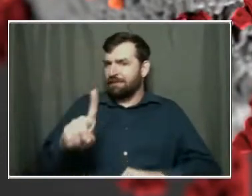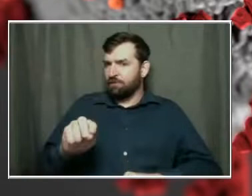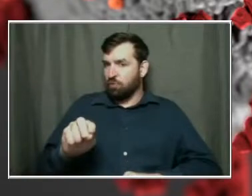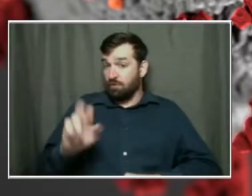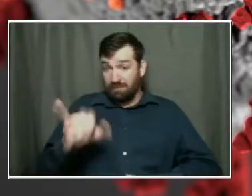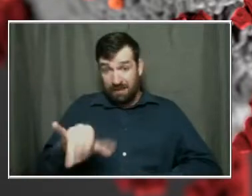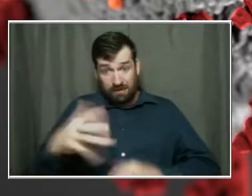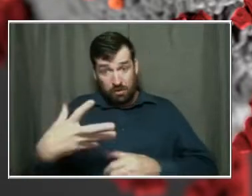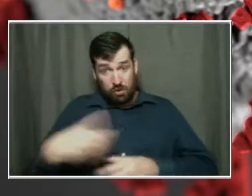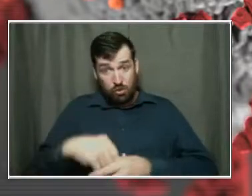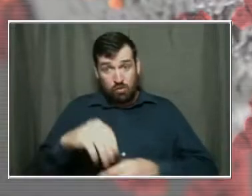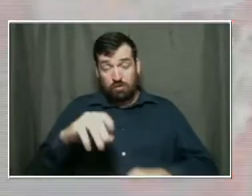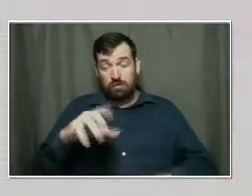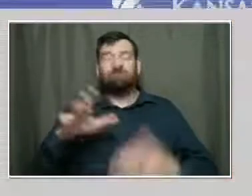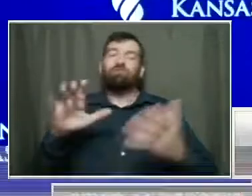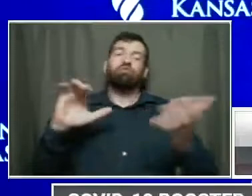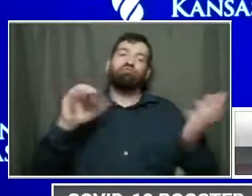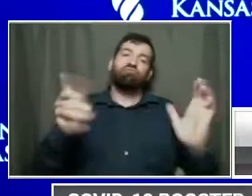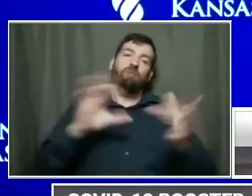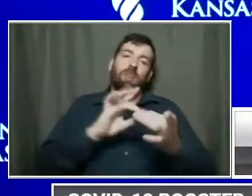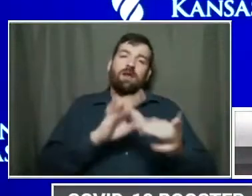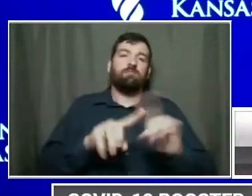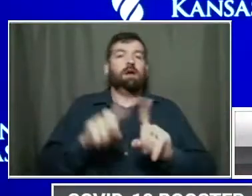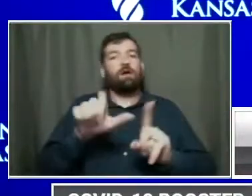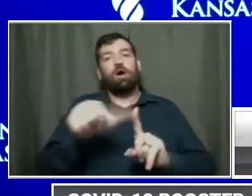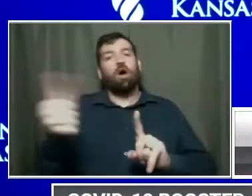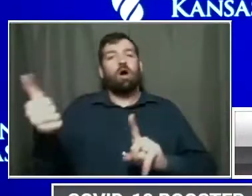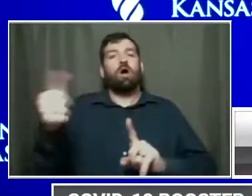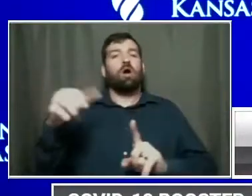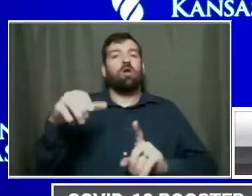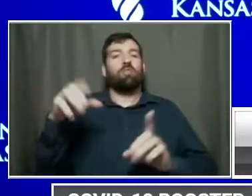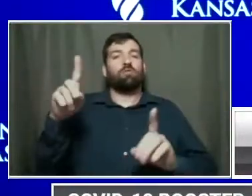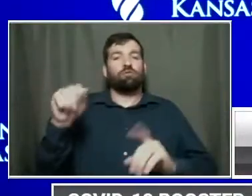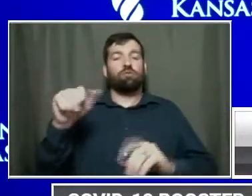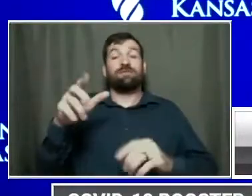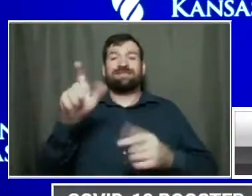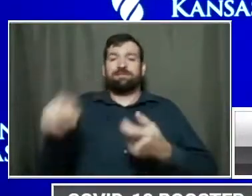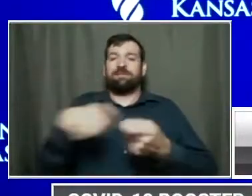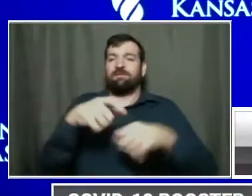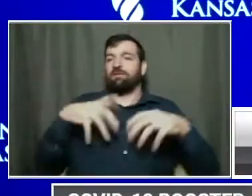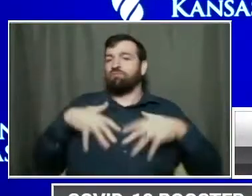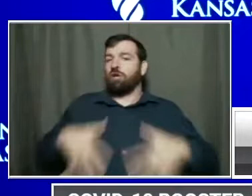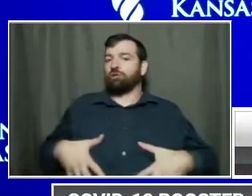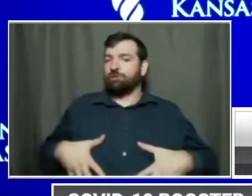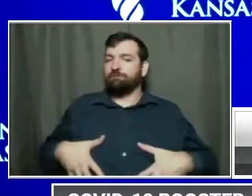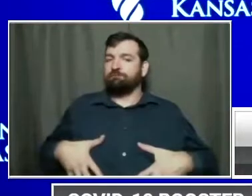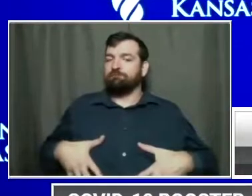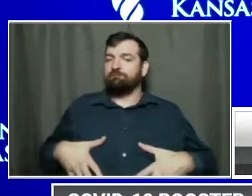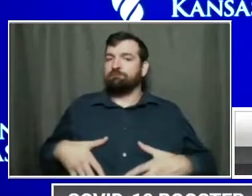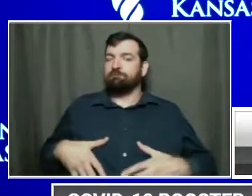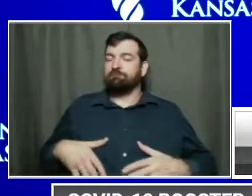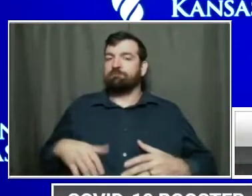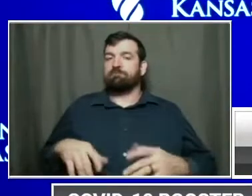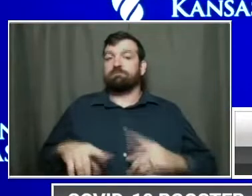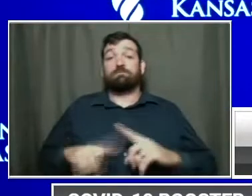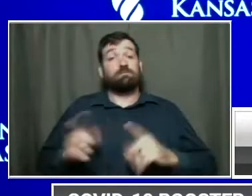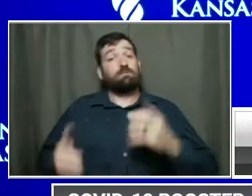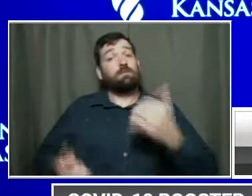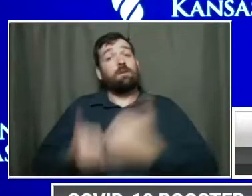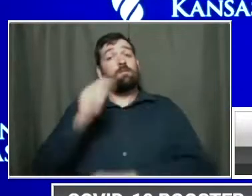Alzheimer's? It kind of relates to this, but there are other neuropsychiatric disorders, particularly depression, that we see. But most of the patients